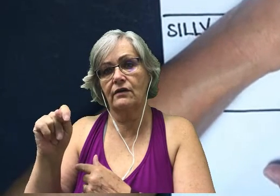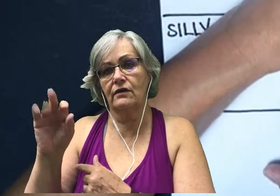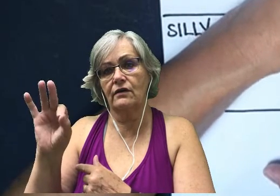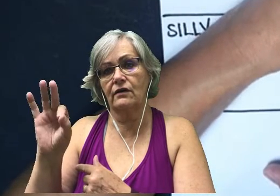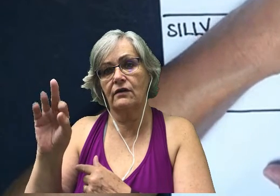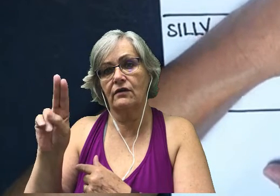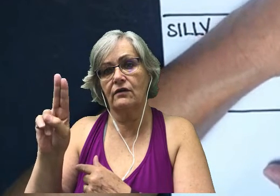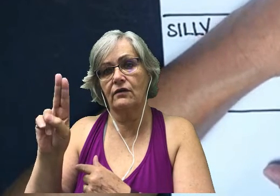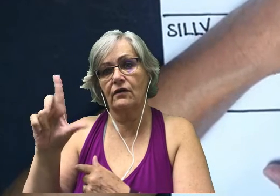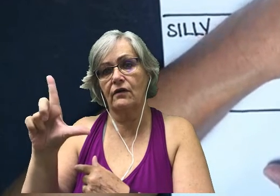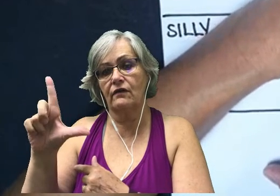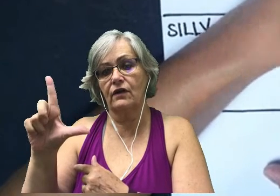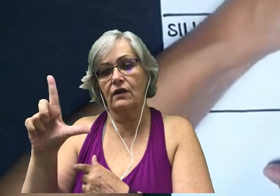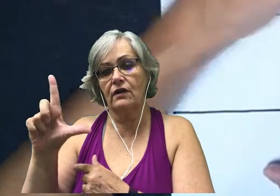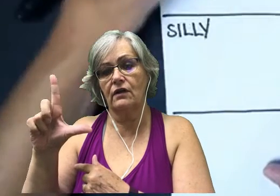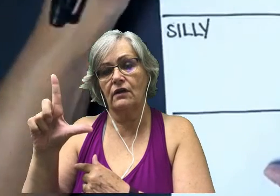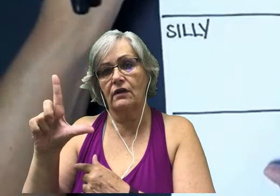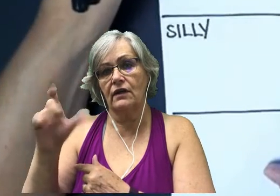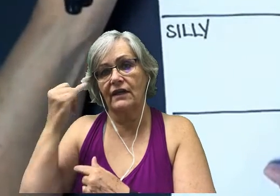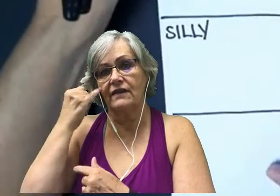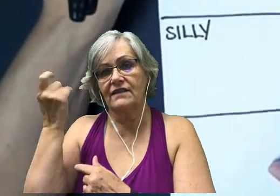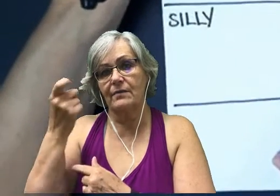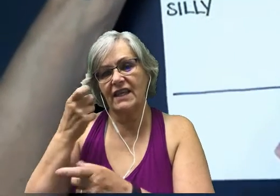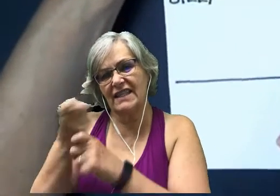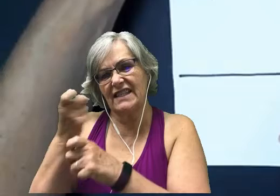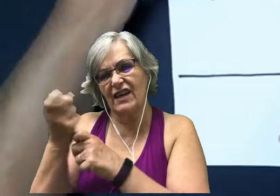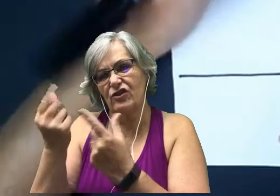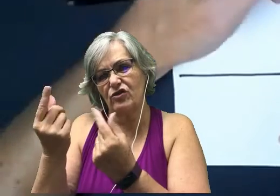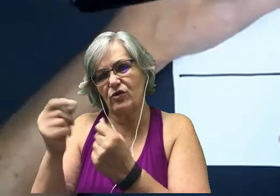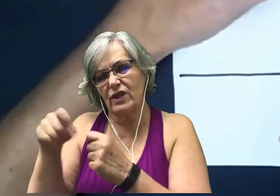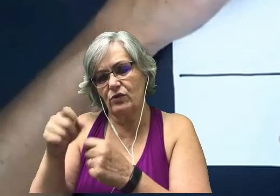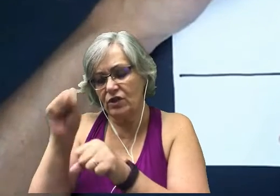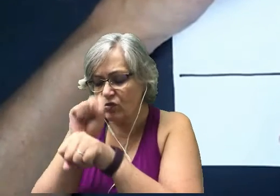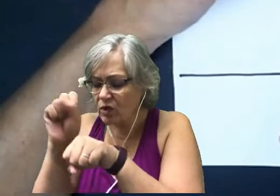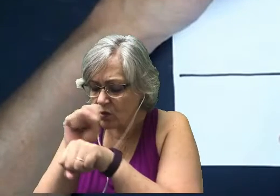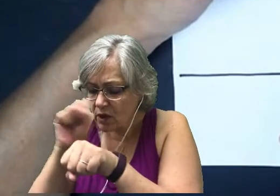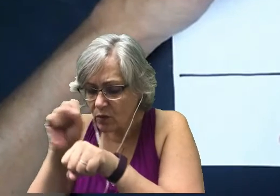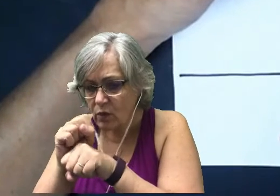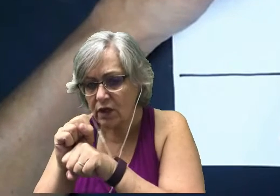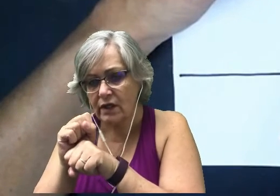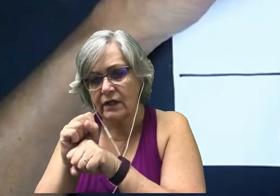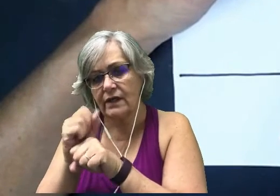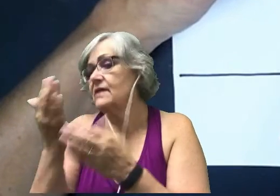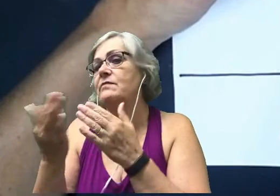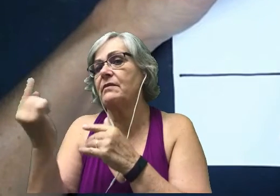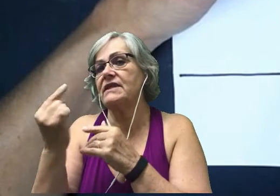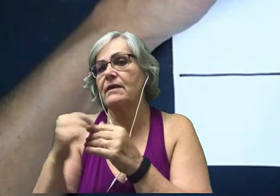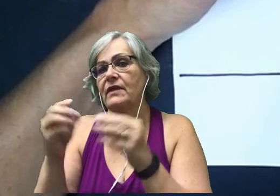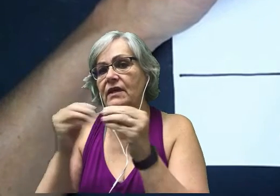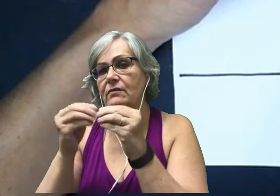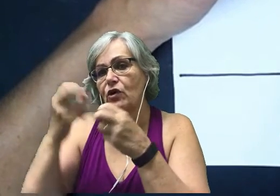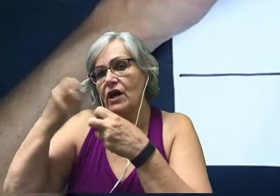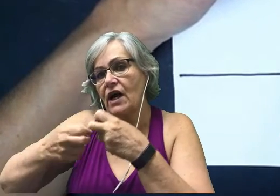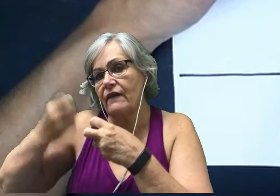taking your time to think about something, or maybe something's kind of tricky for you, and you have to spend some time on it. So a thoughtful line might